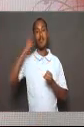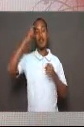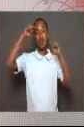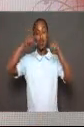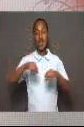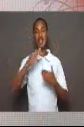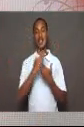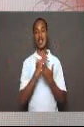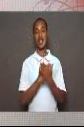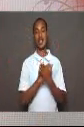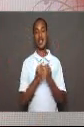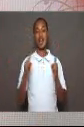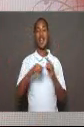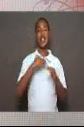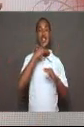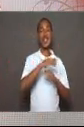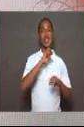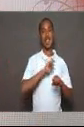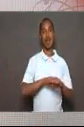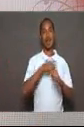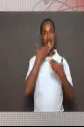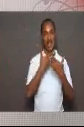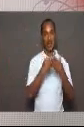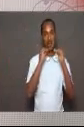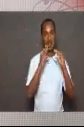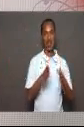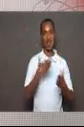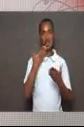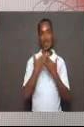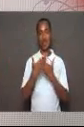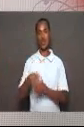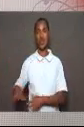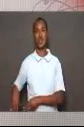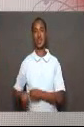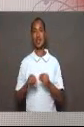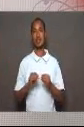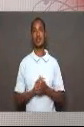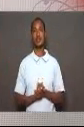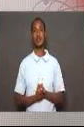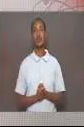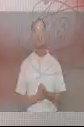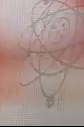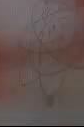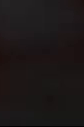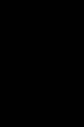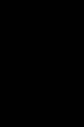the end for today. Until next time, thank you, teacher. Thank you, students.